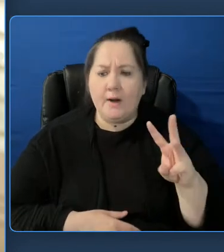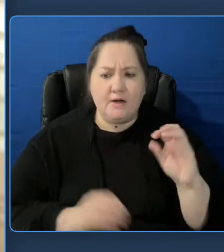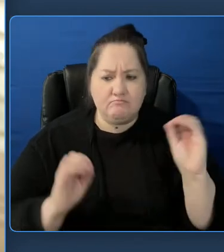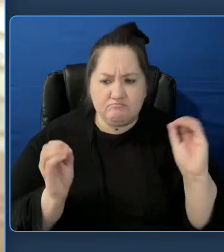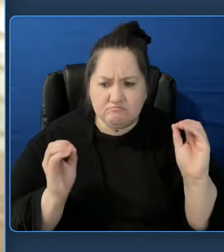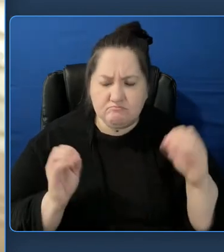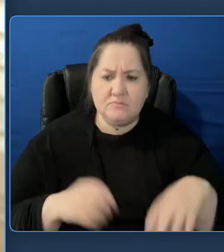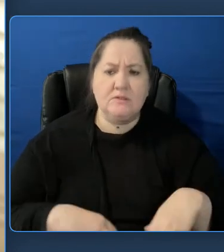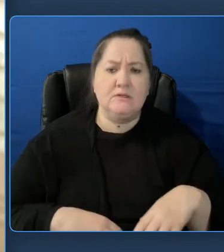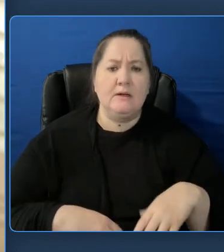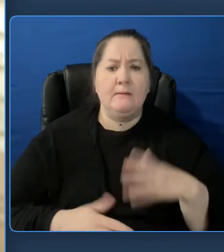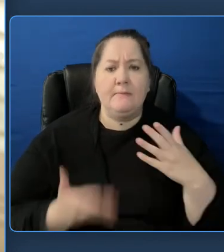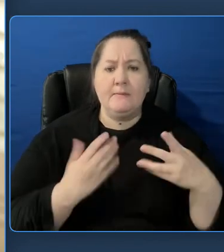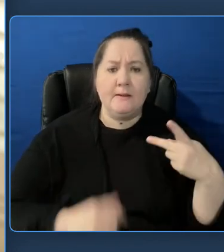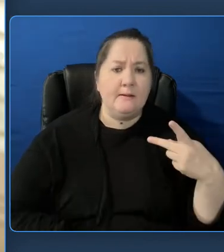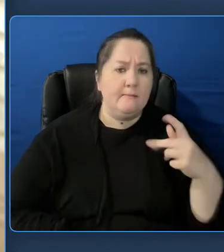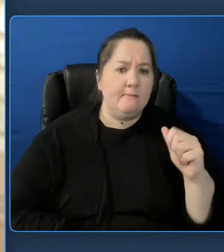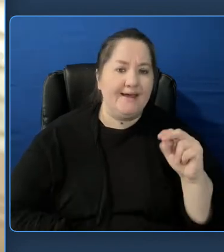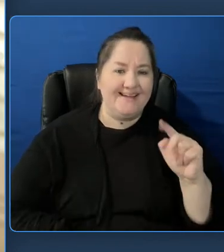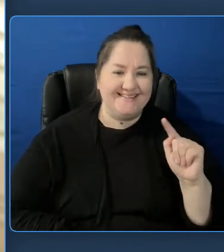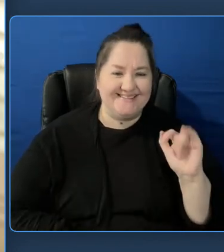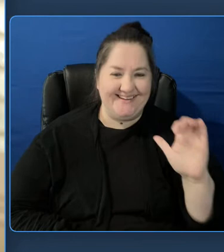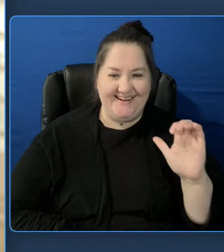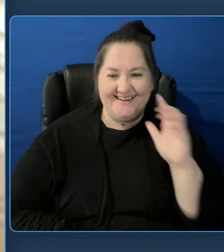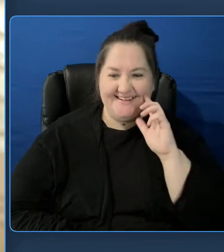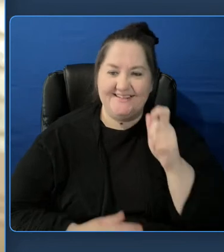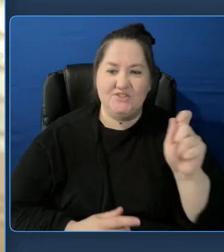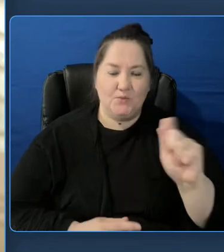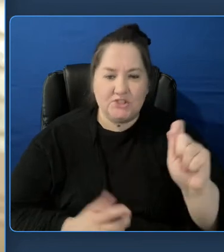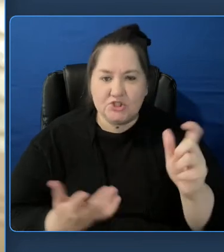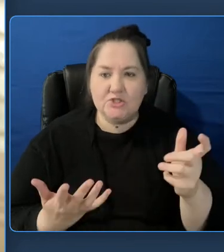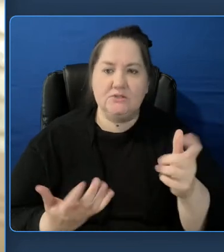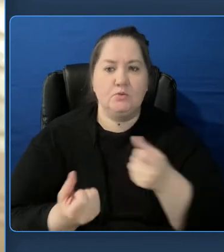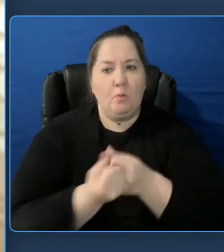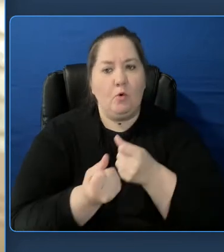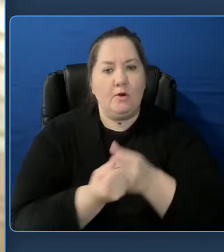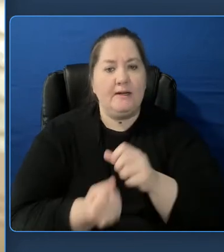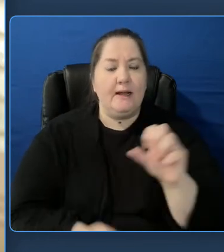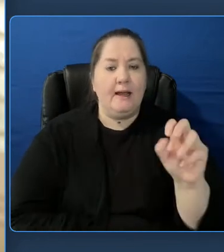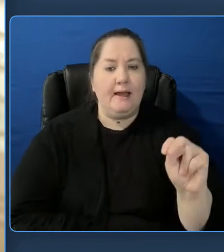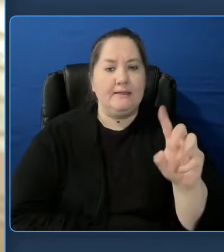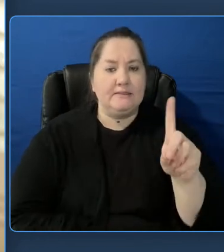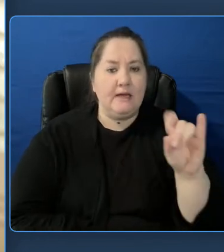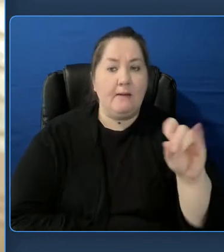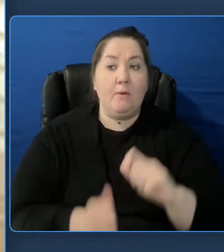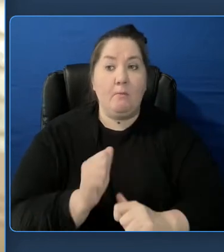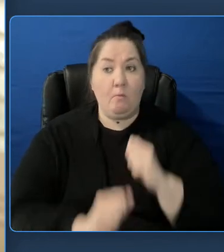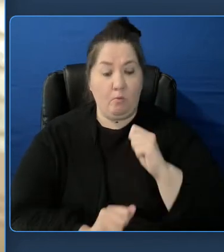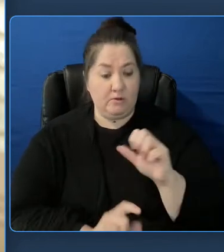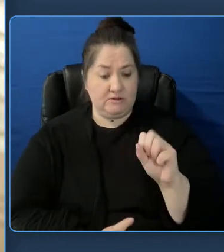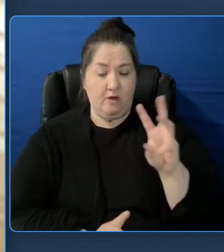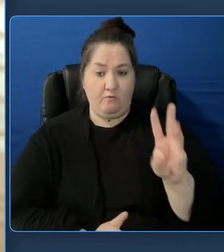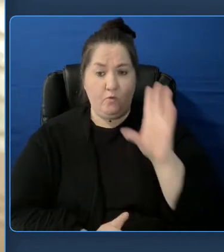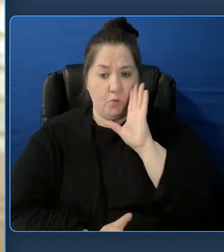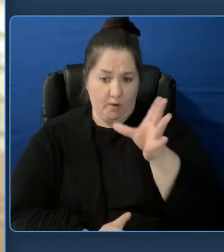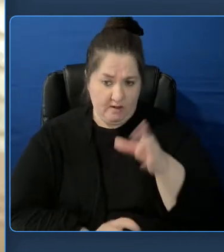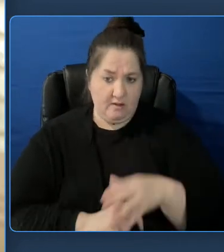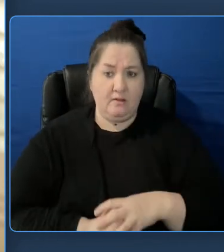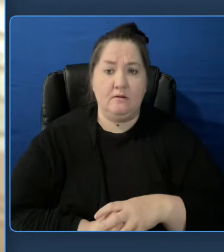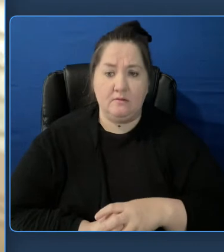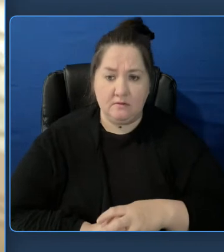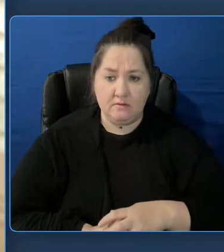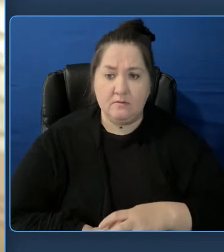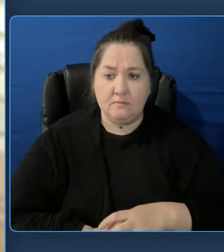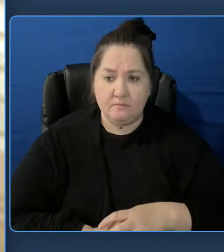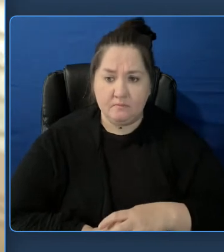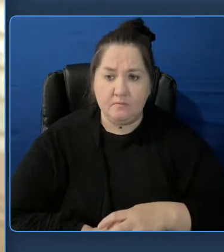doing that. There might be a Panasonic switcher that is supporting NDI, but most of the software based ones will.